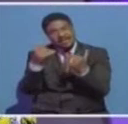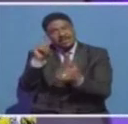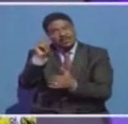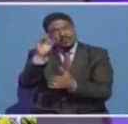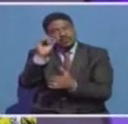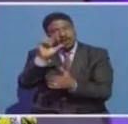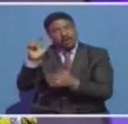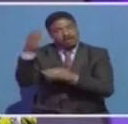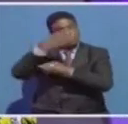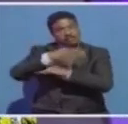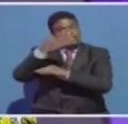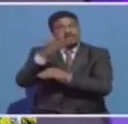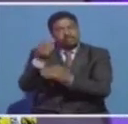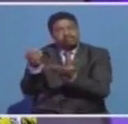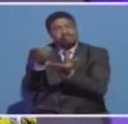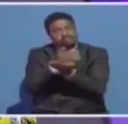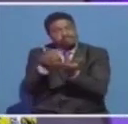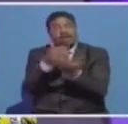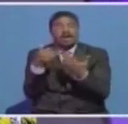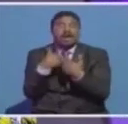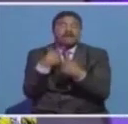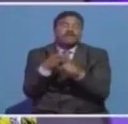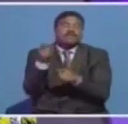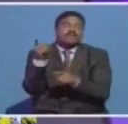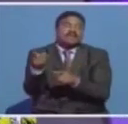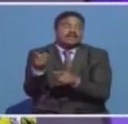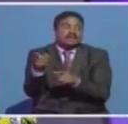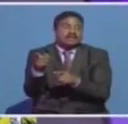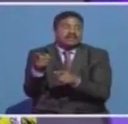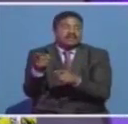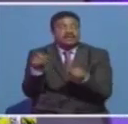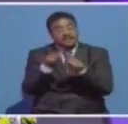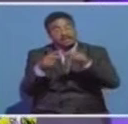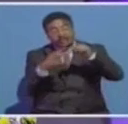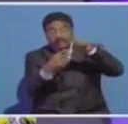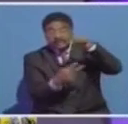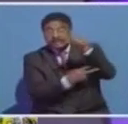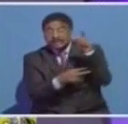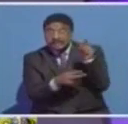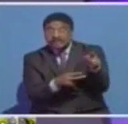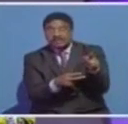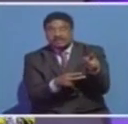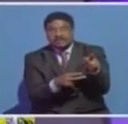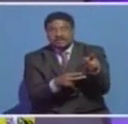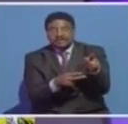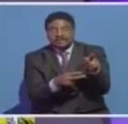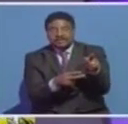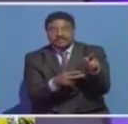money specifically to be used on the roads and bridges, as well as whatever has to do